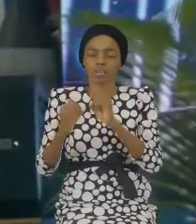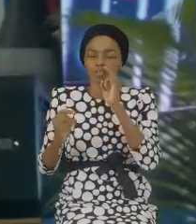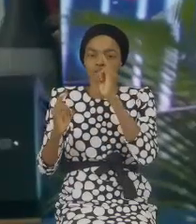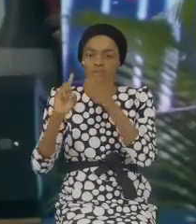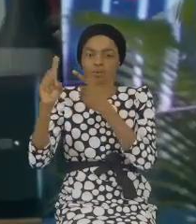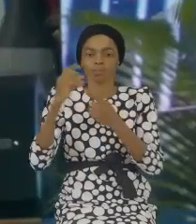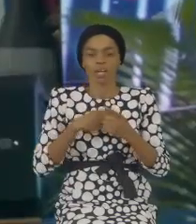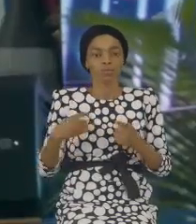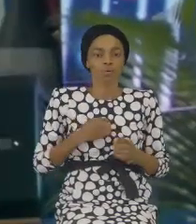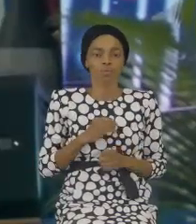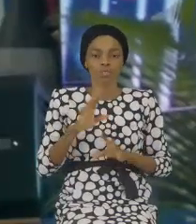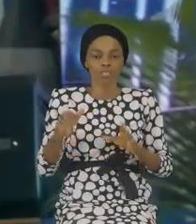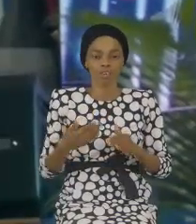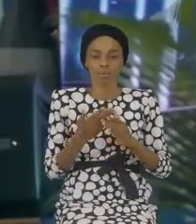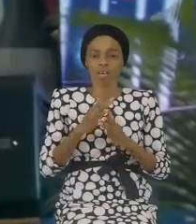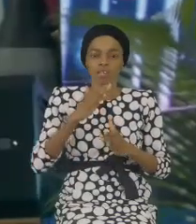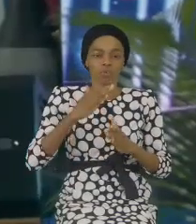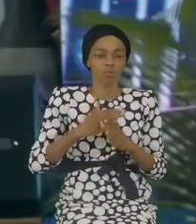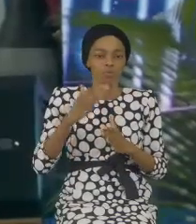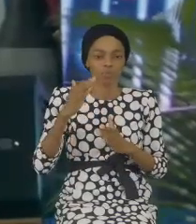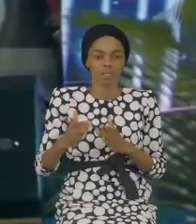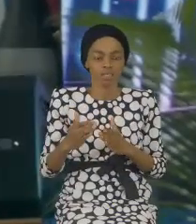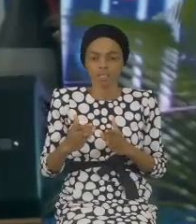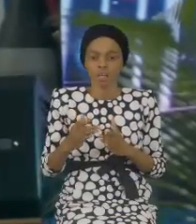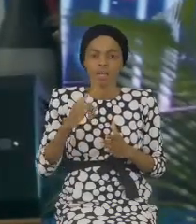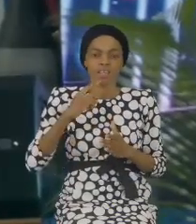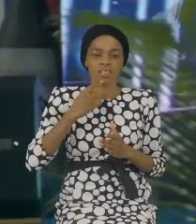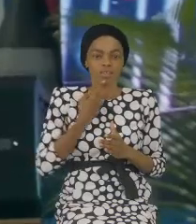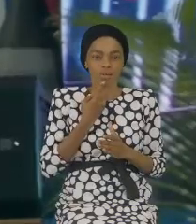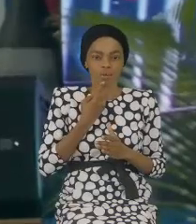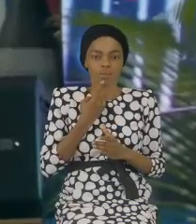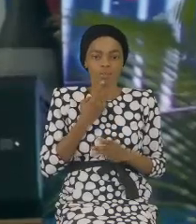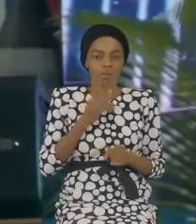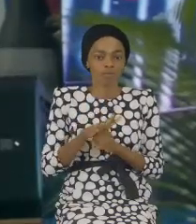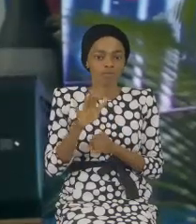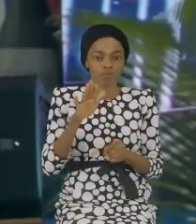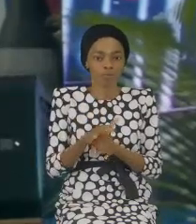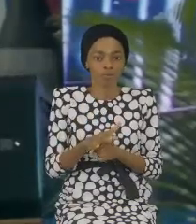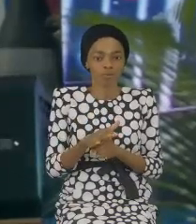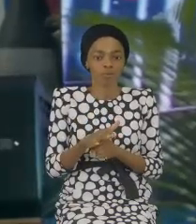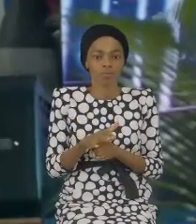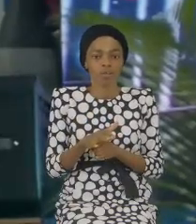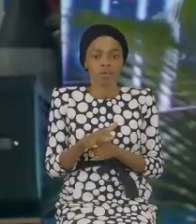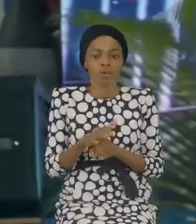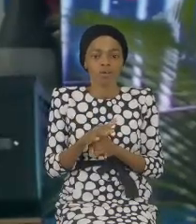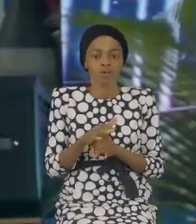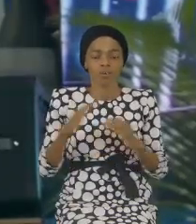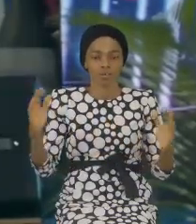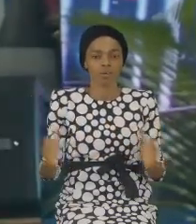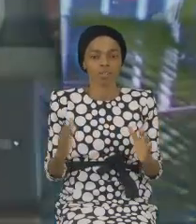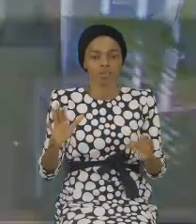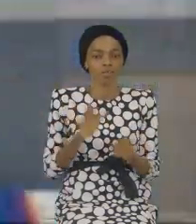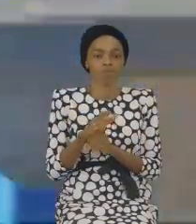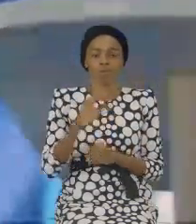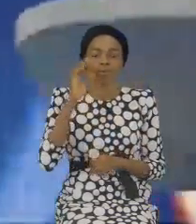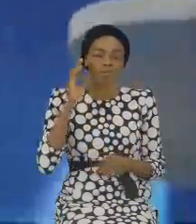give adequate preaching, adequate exhortation, adequate encouragement, adequate message of